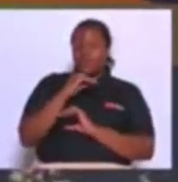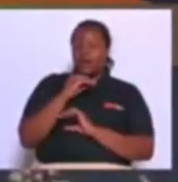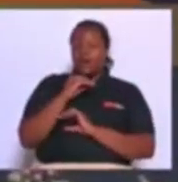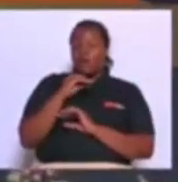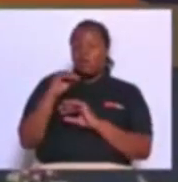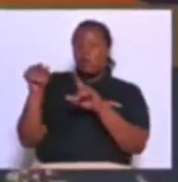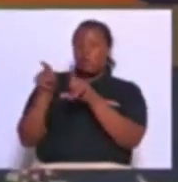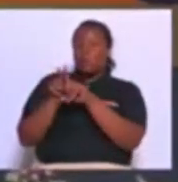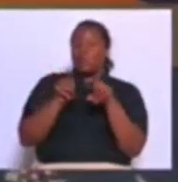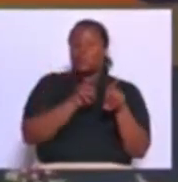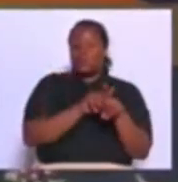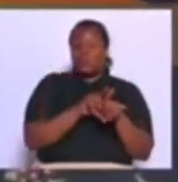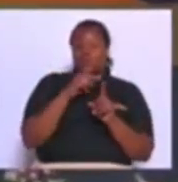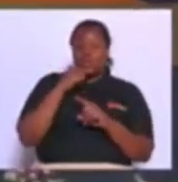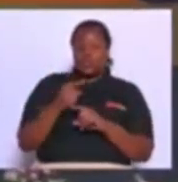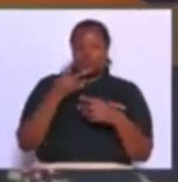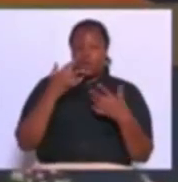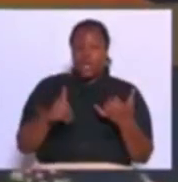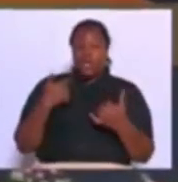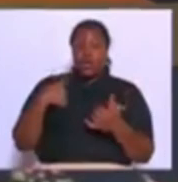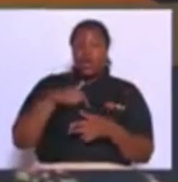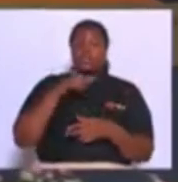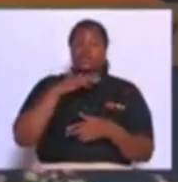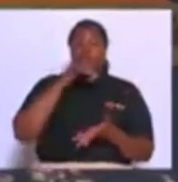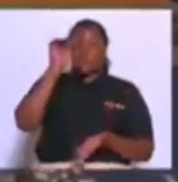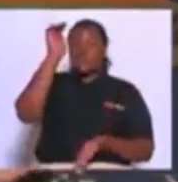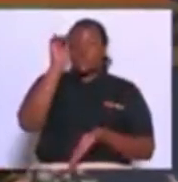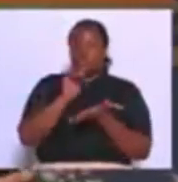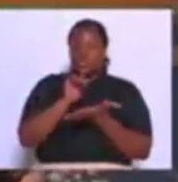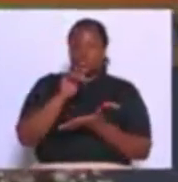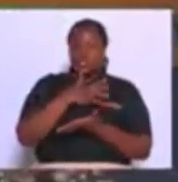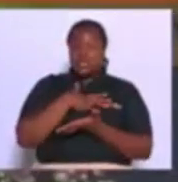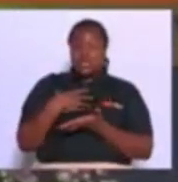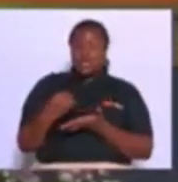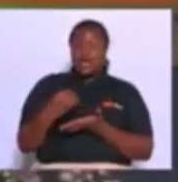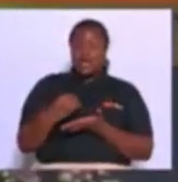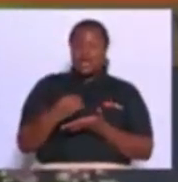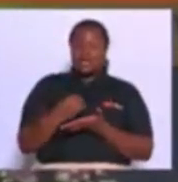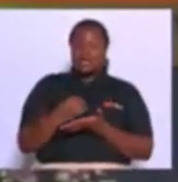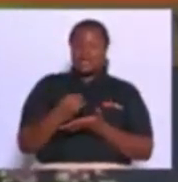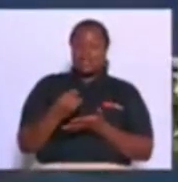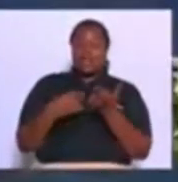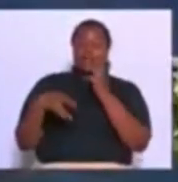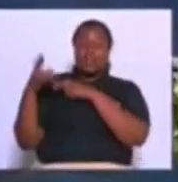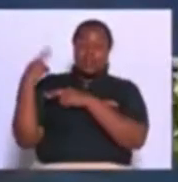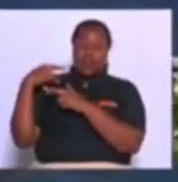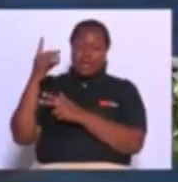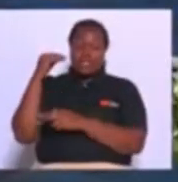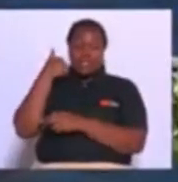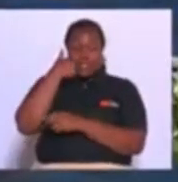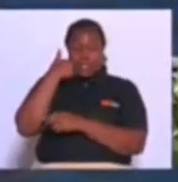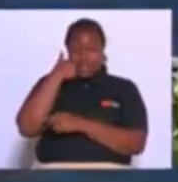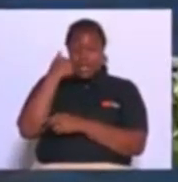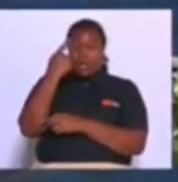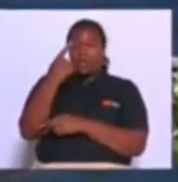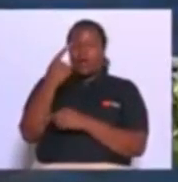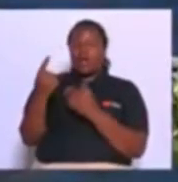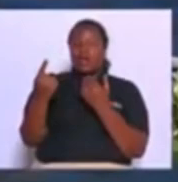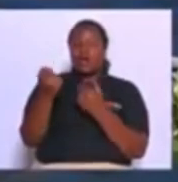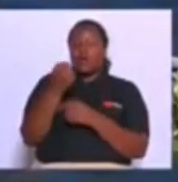well. And so we want to reduce or reverse these diseases. And one of the treatments